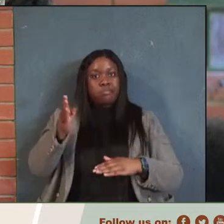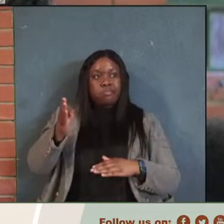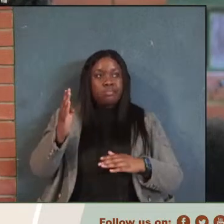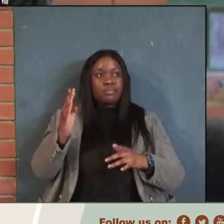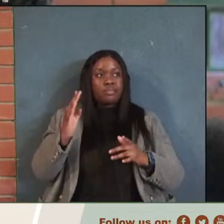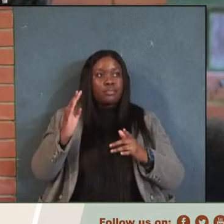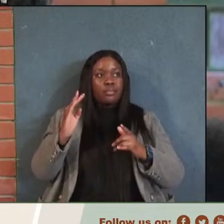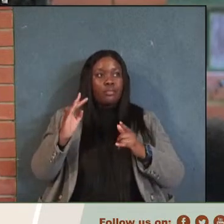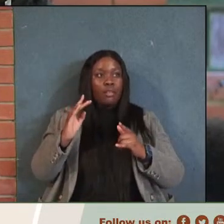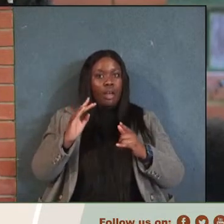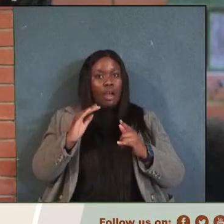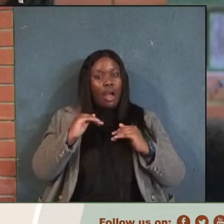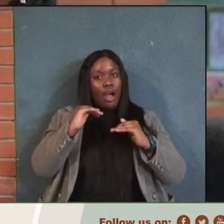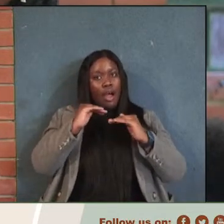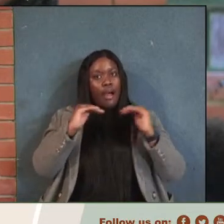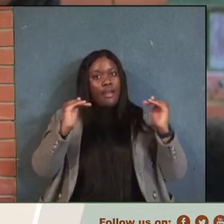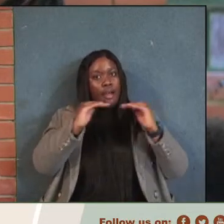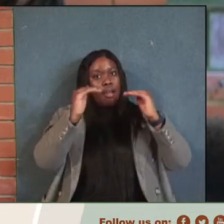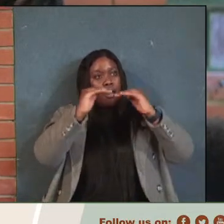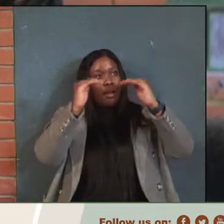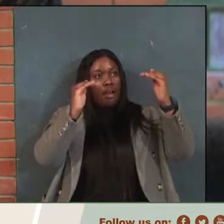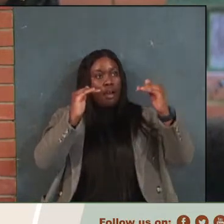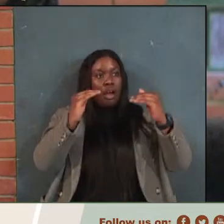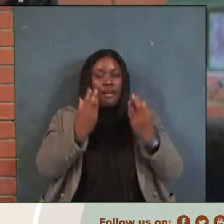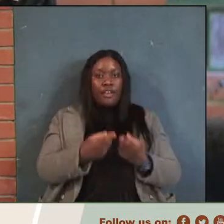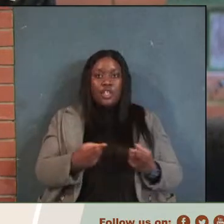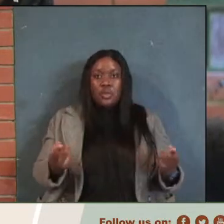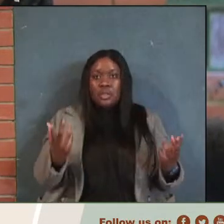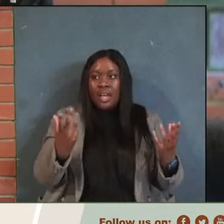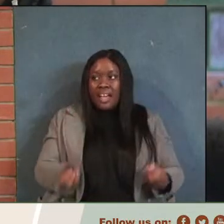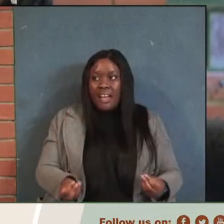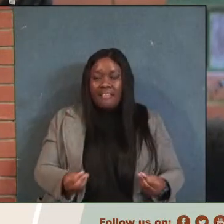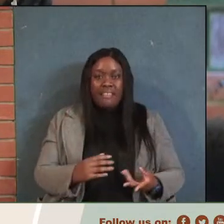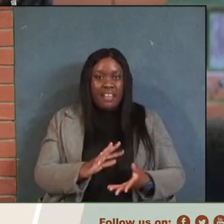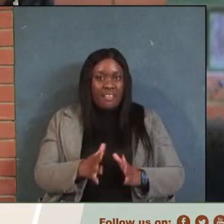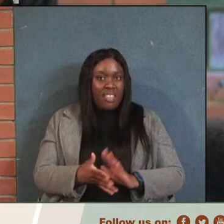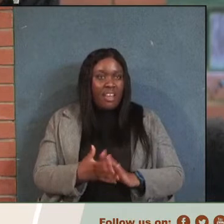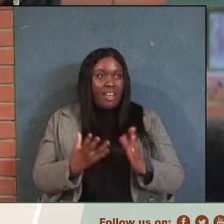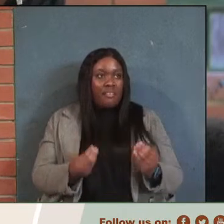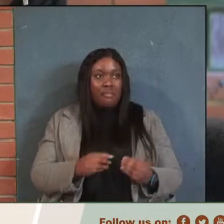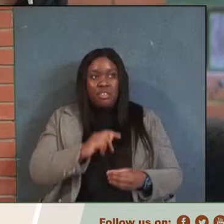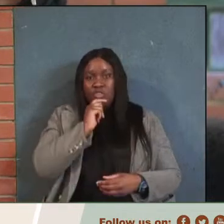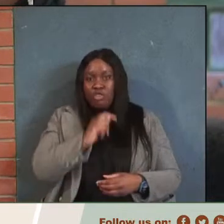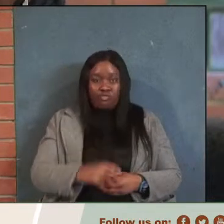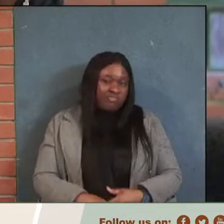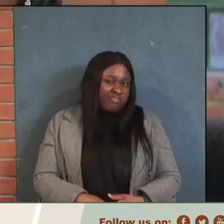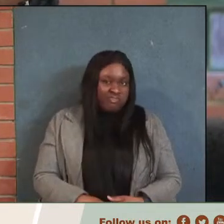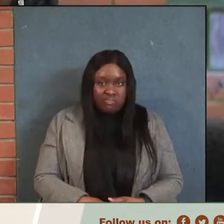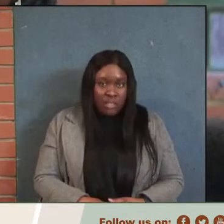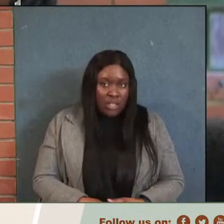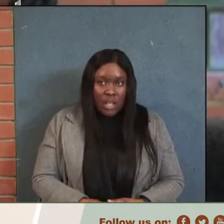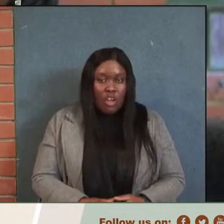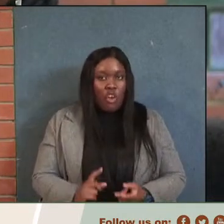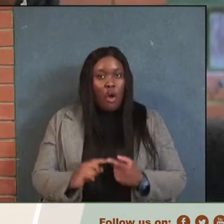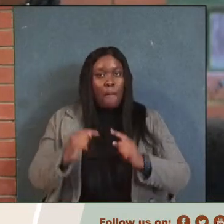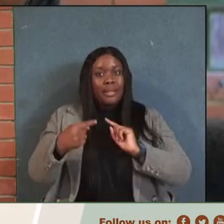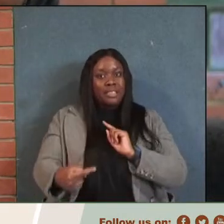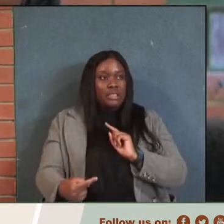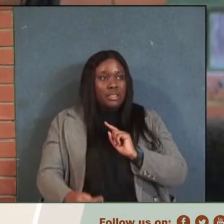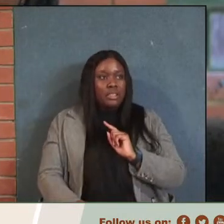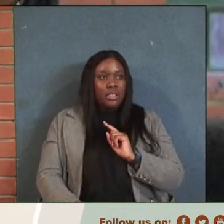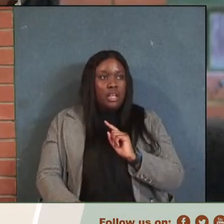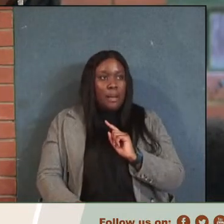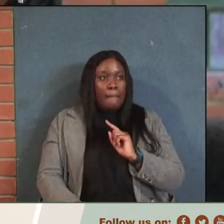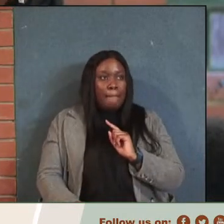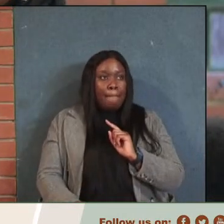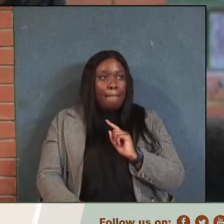higher quantiles have all the resources they need and all that stuff. But then it's quite the opposite. Learners